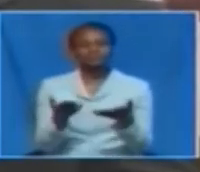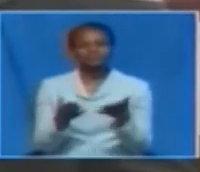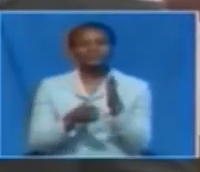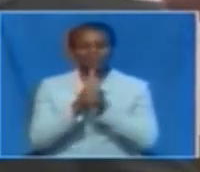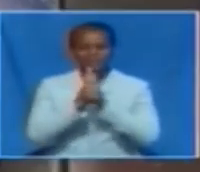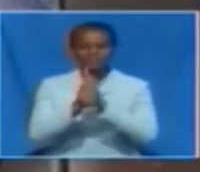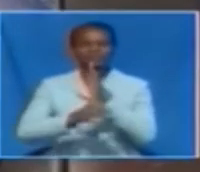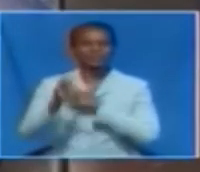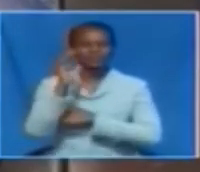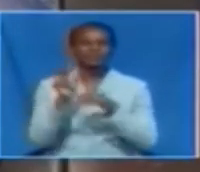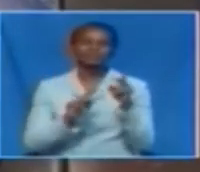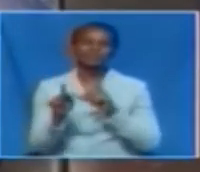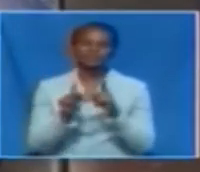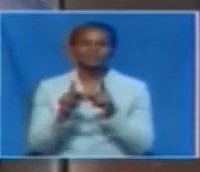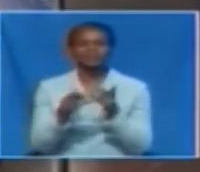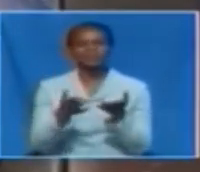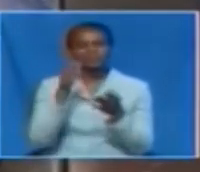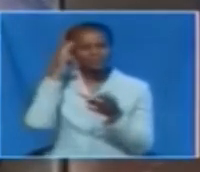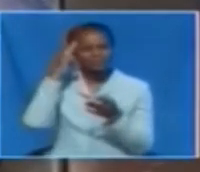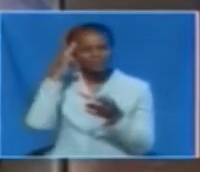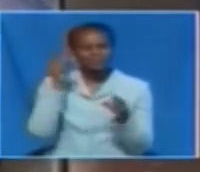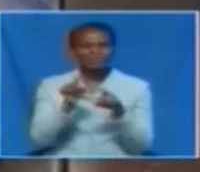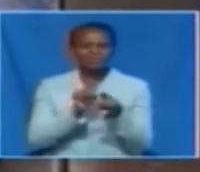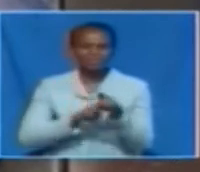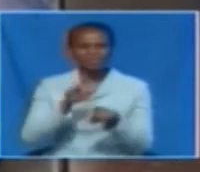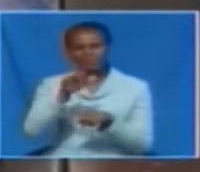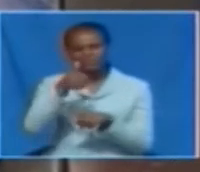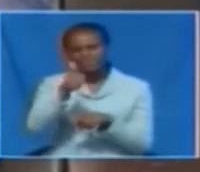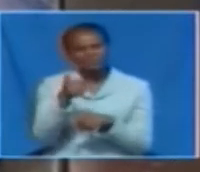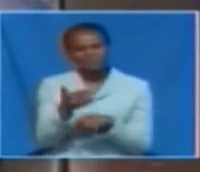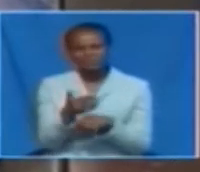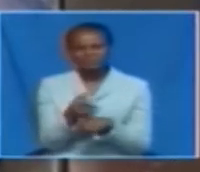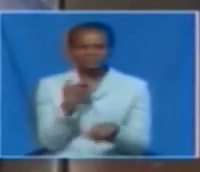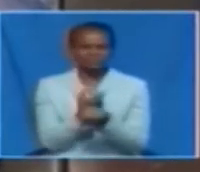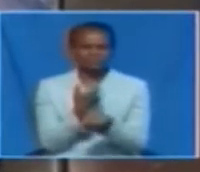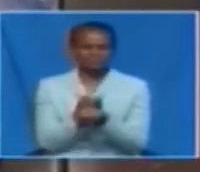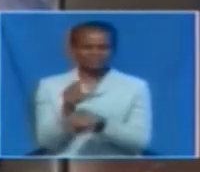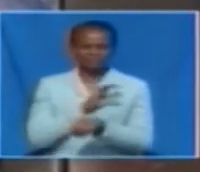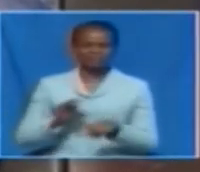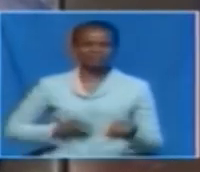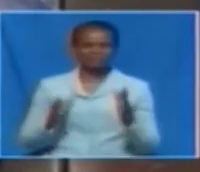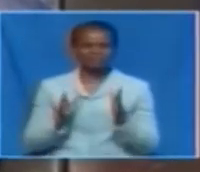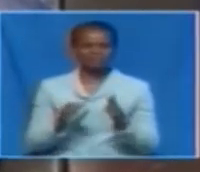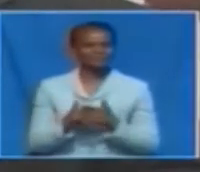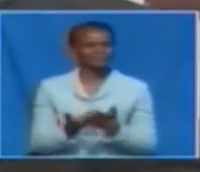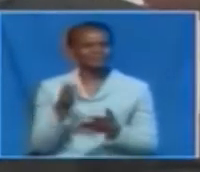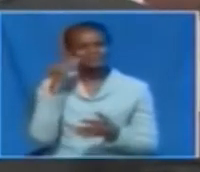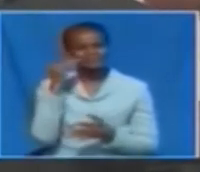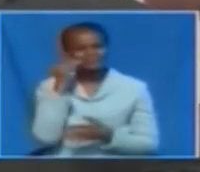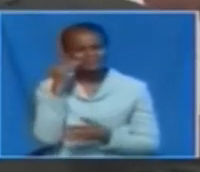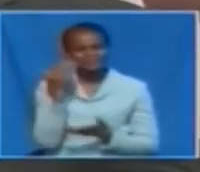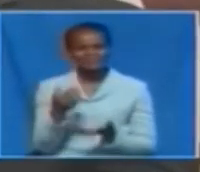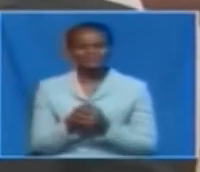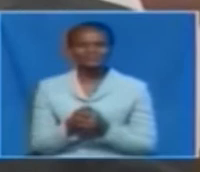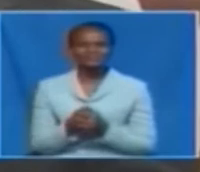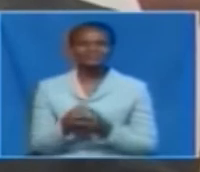Some of the reasons given by the people is that you run the party like a mafia, probably a Christian mafia. Well, let